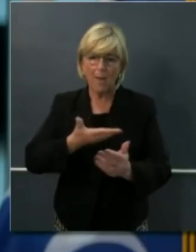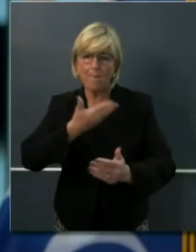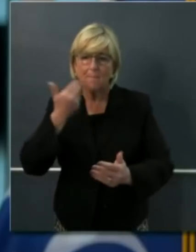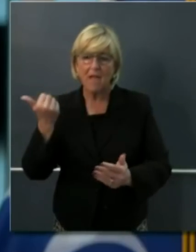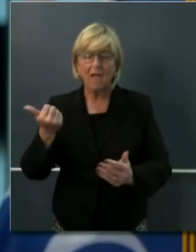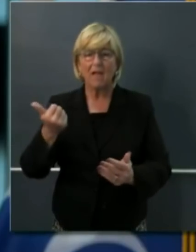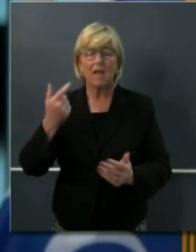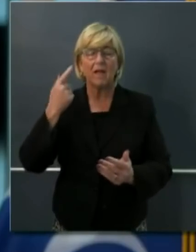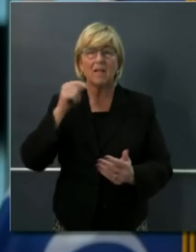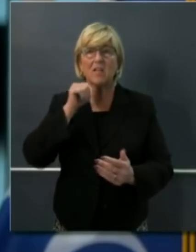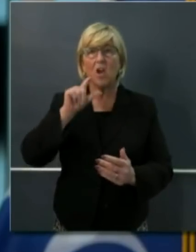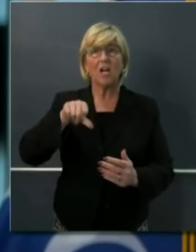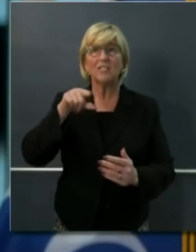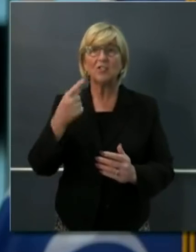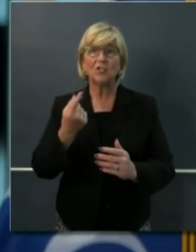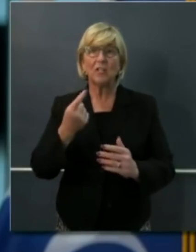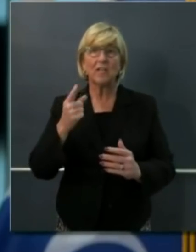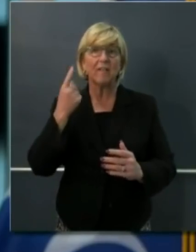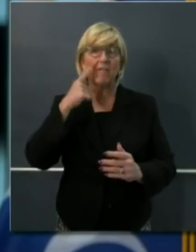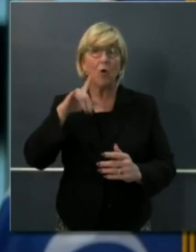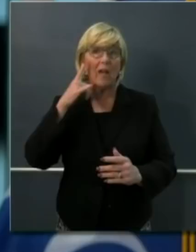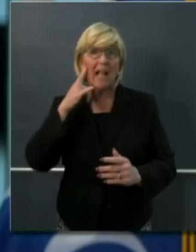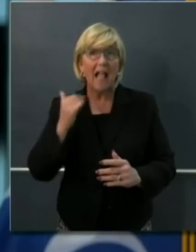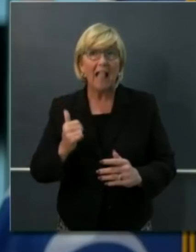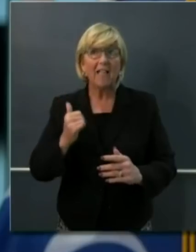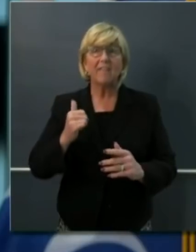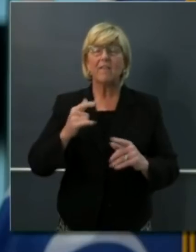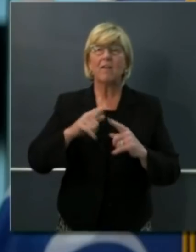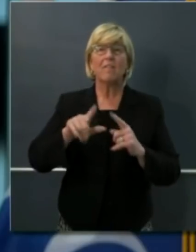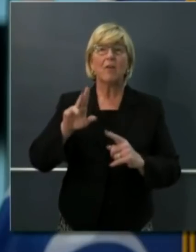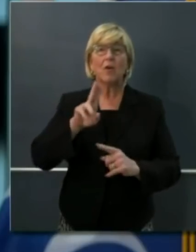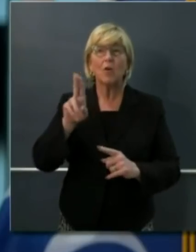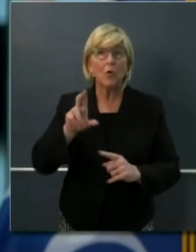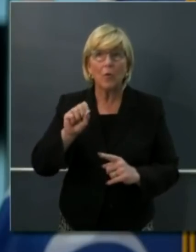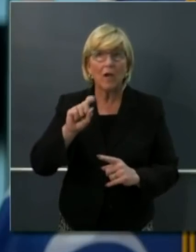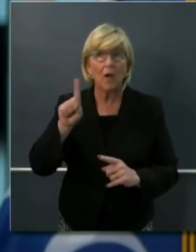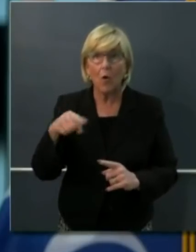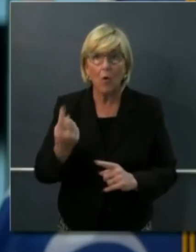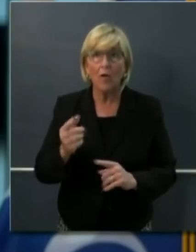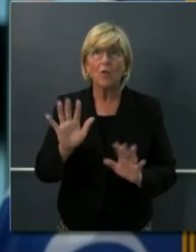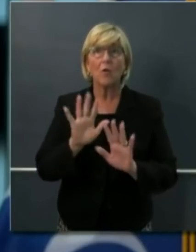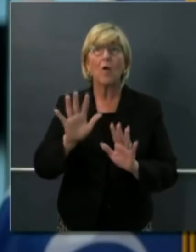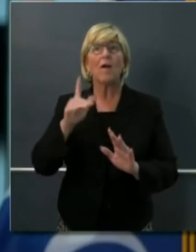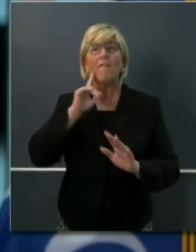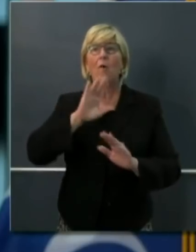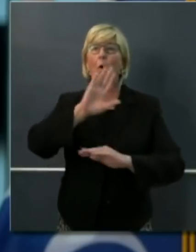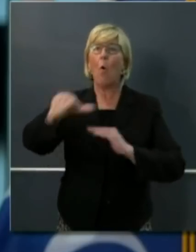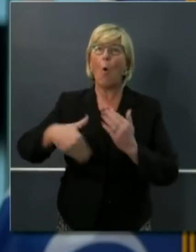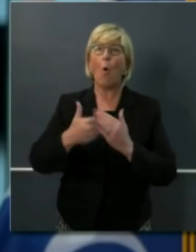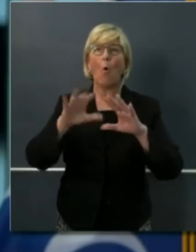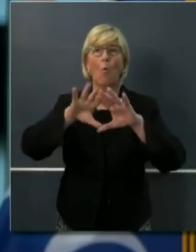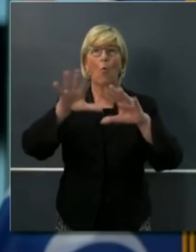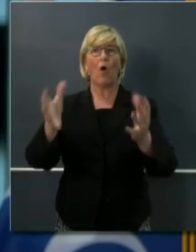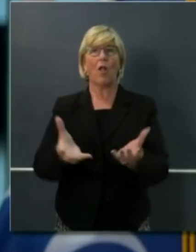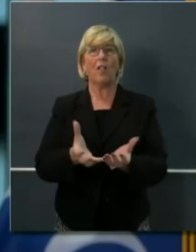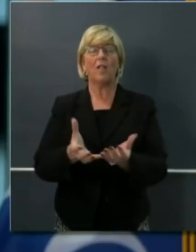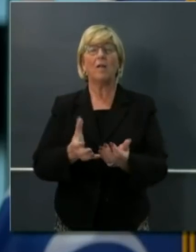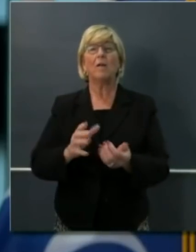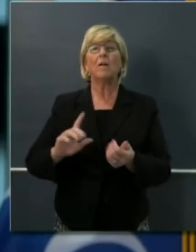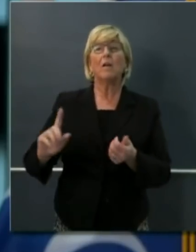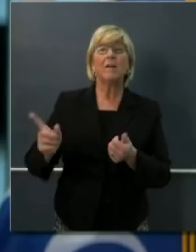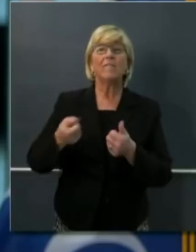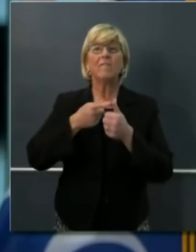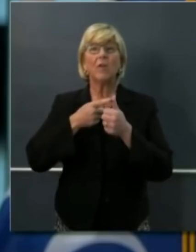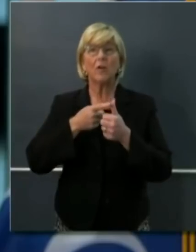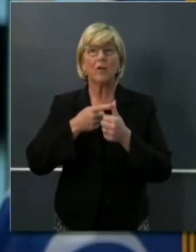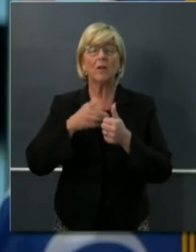across the state, across the country, but from around the rest of the world. We led with that first indicator that we'll talk about